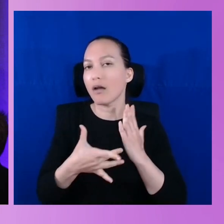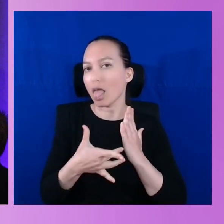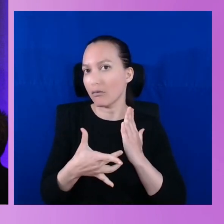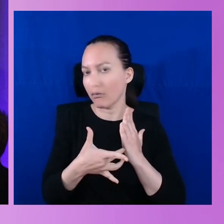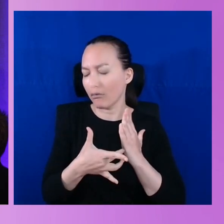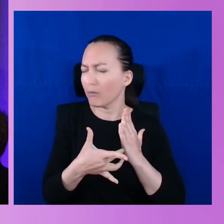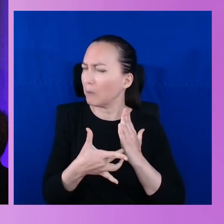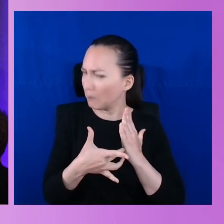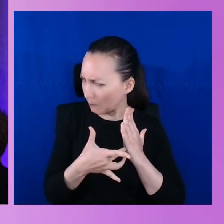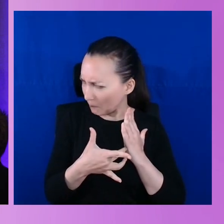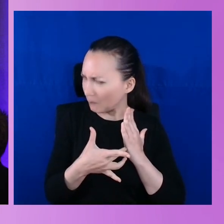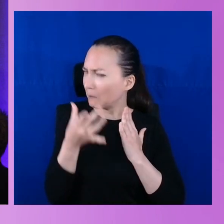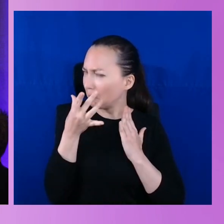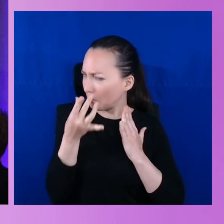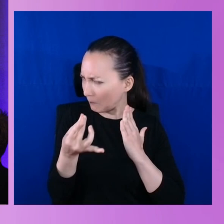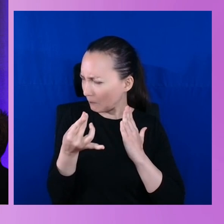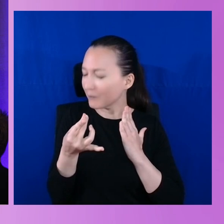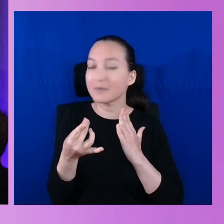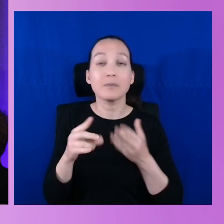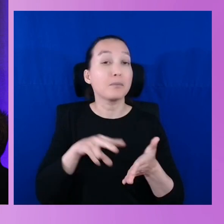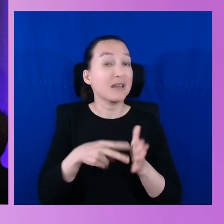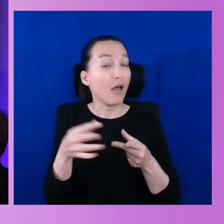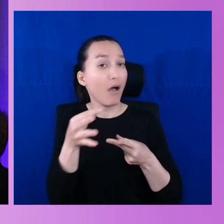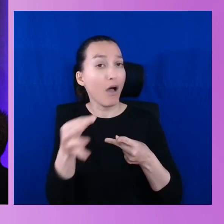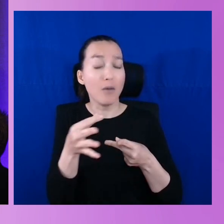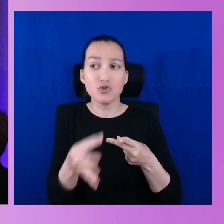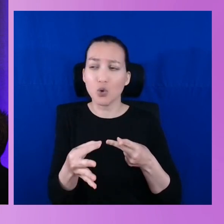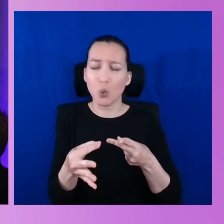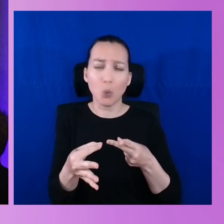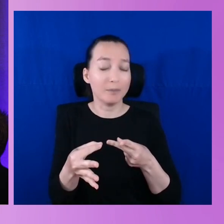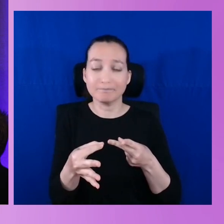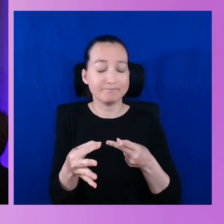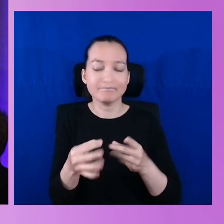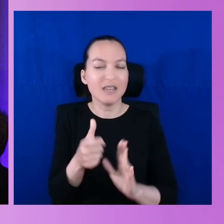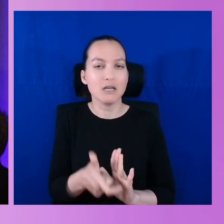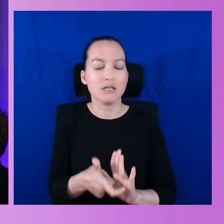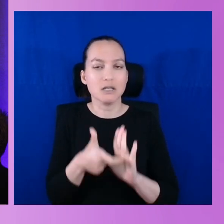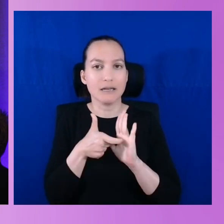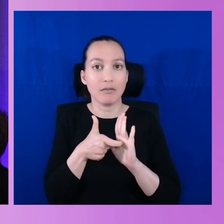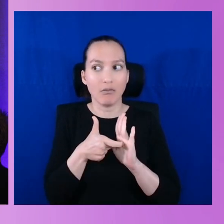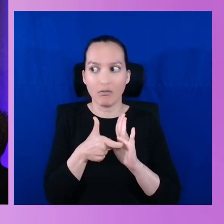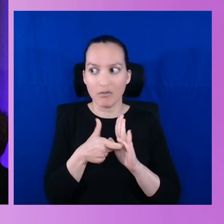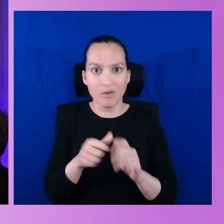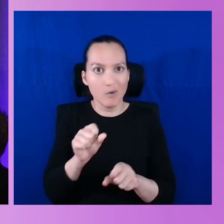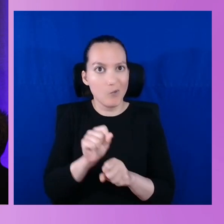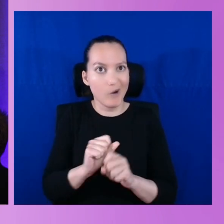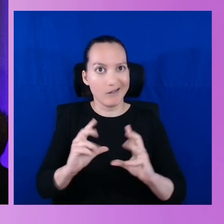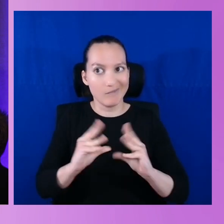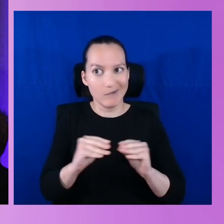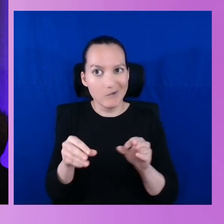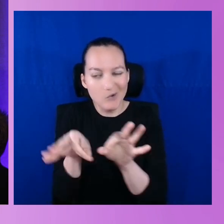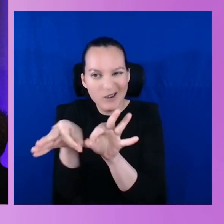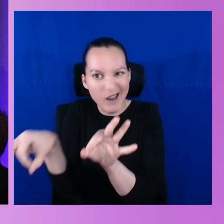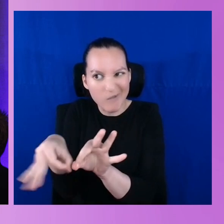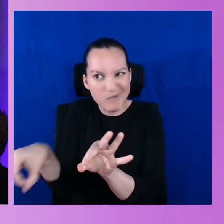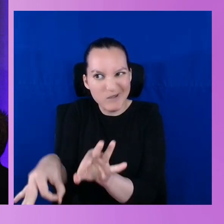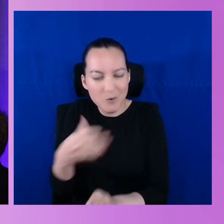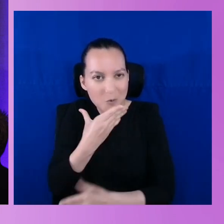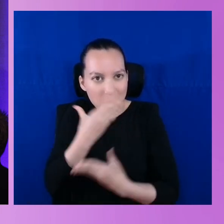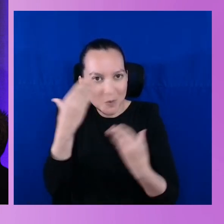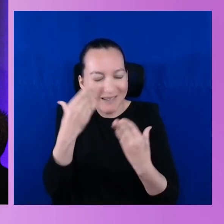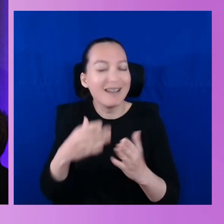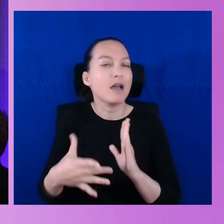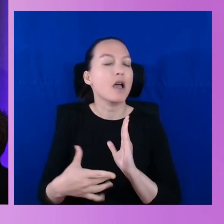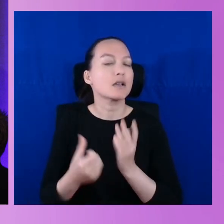interesting. That doesn't make it an optional, that makes it a need. I can't work in a meeting without captioning. It's an assistive technology. It's a